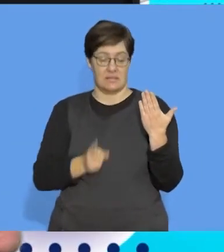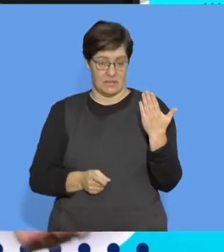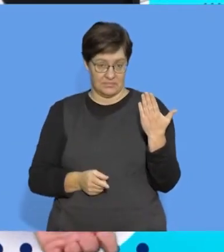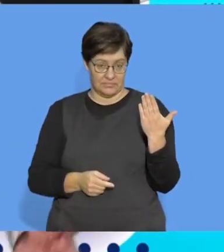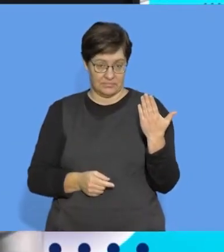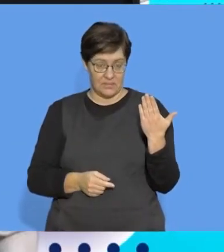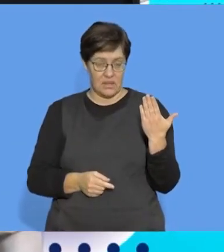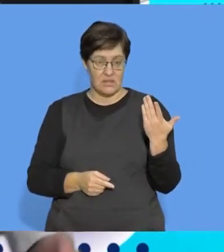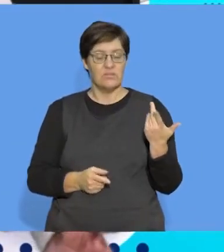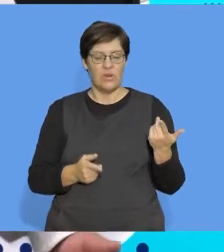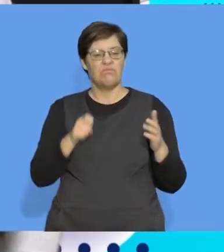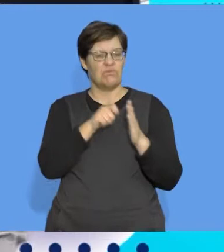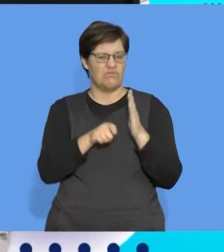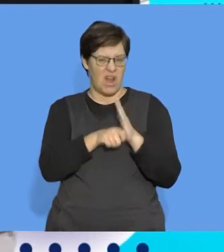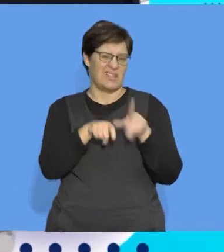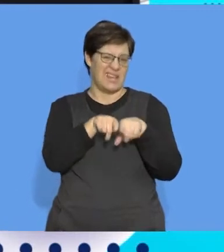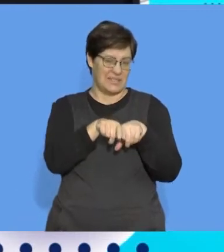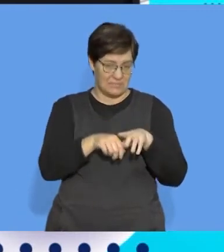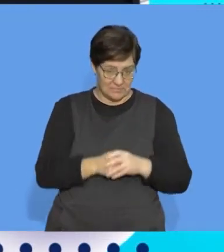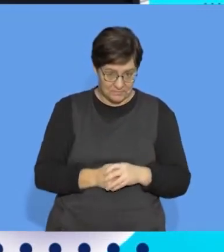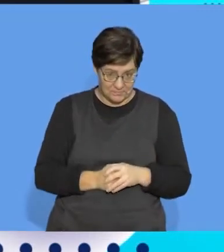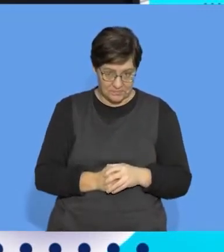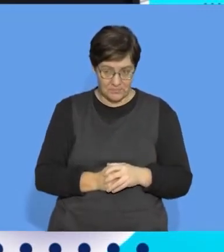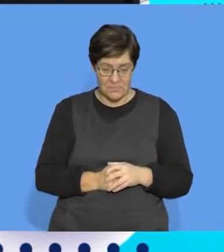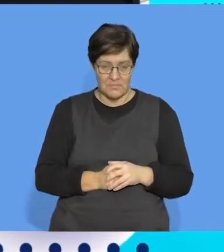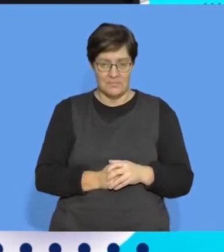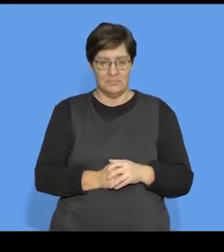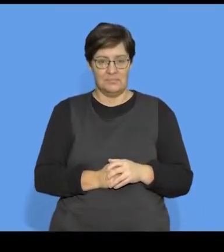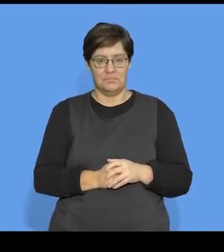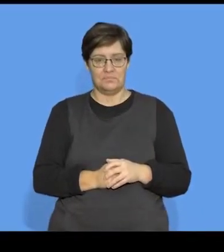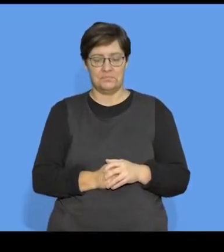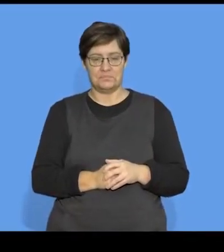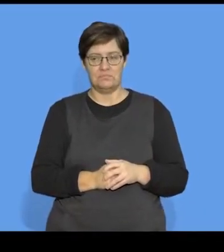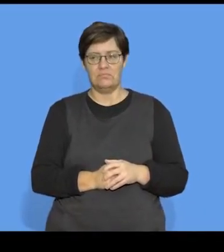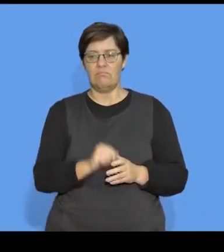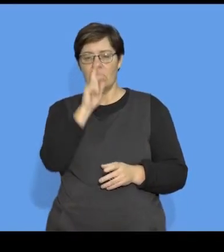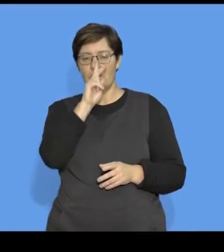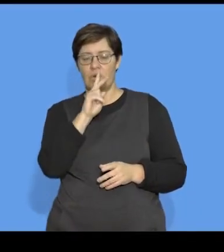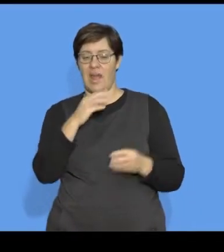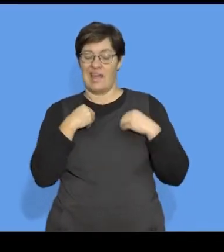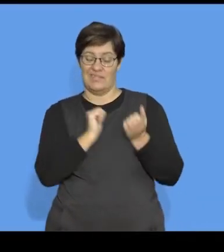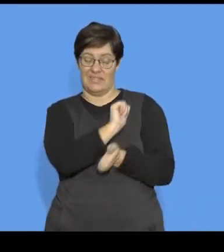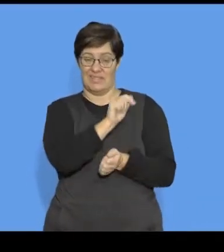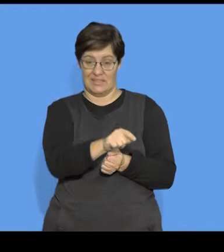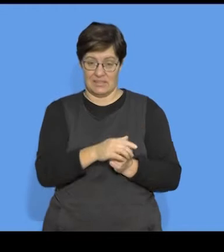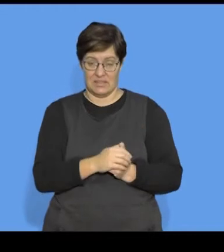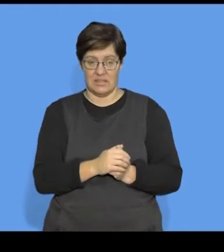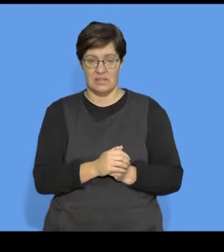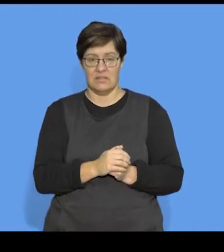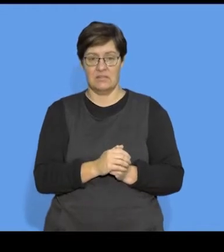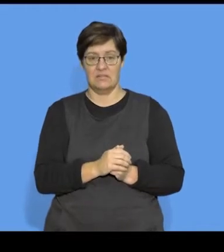to when you are writing some kind of assessment. Okay, so if we're looking at fixed assets, again, remember a